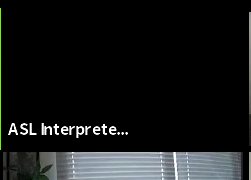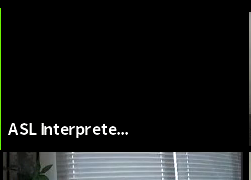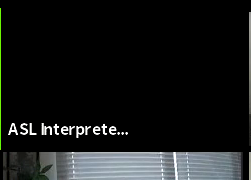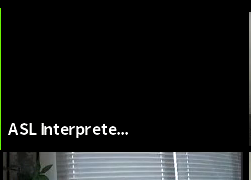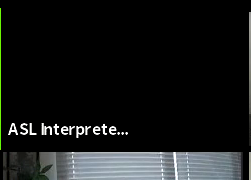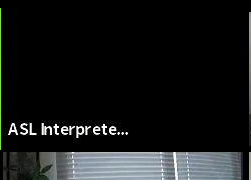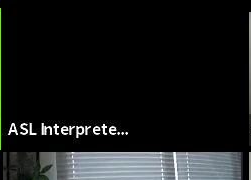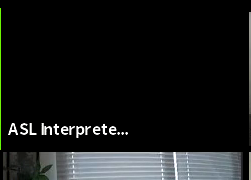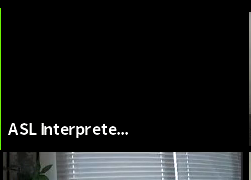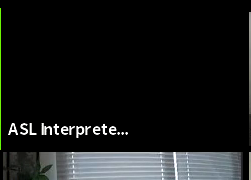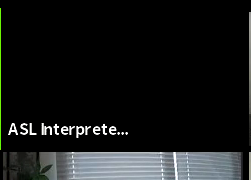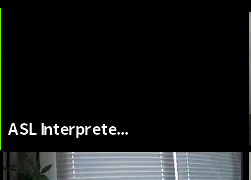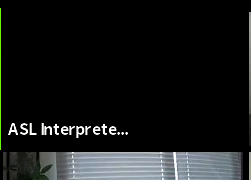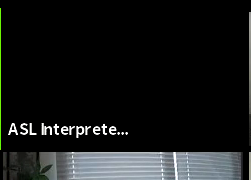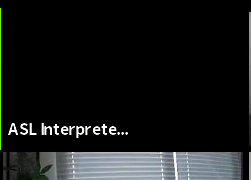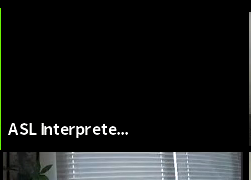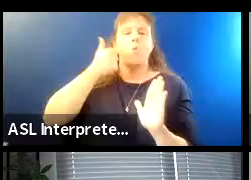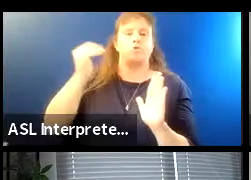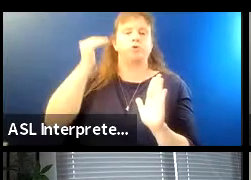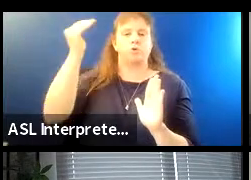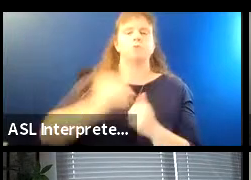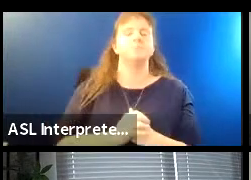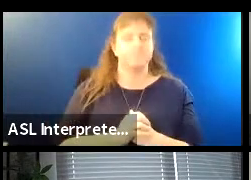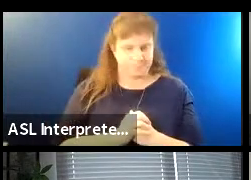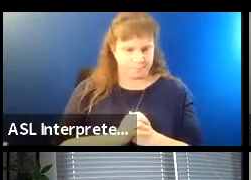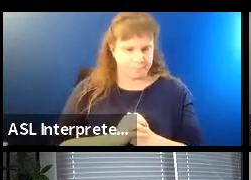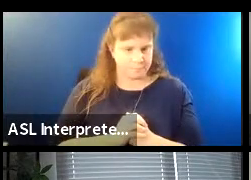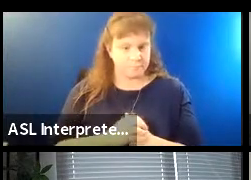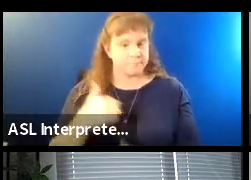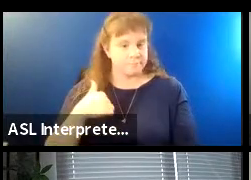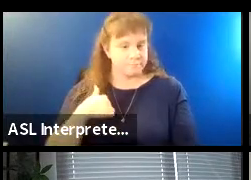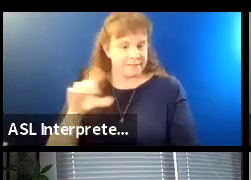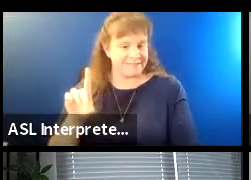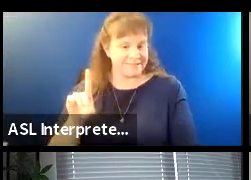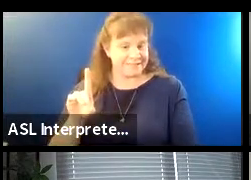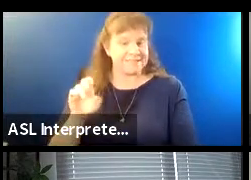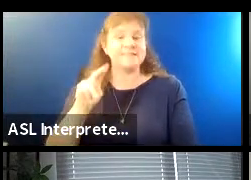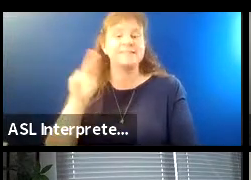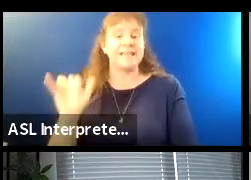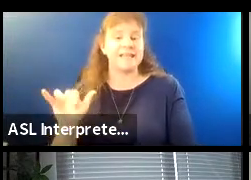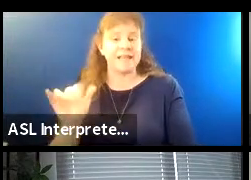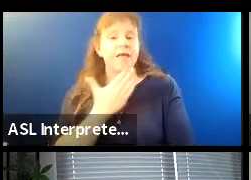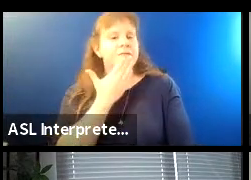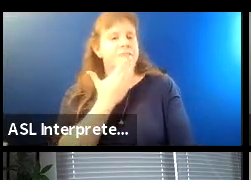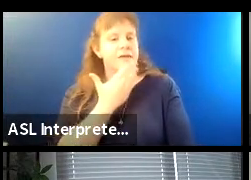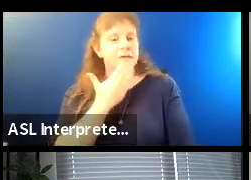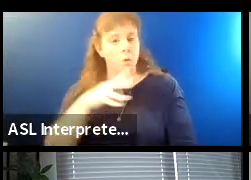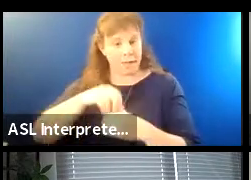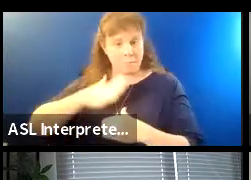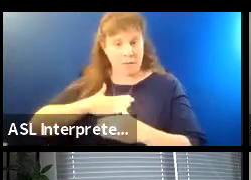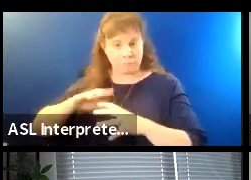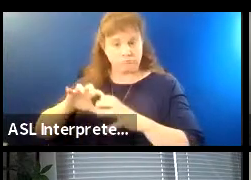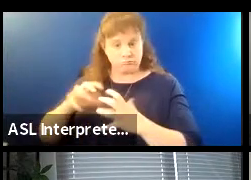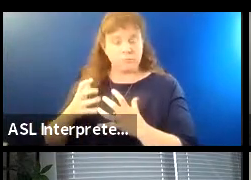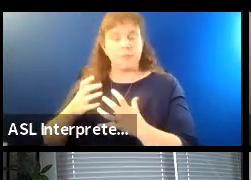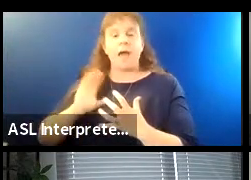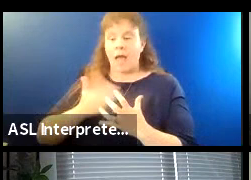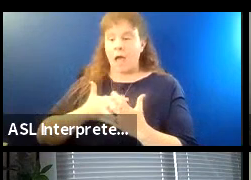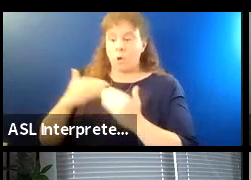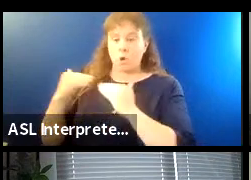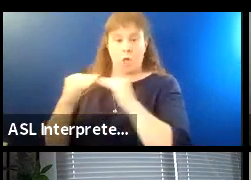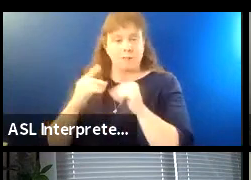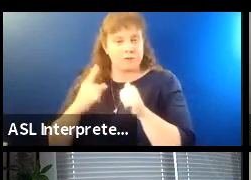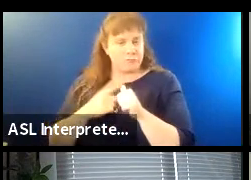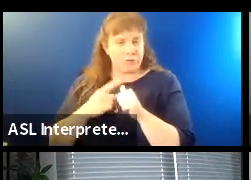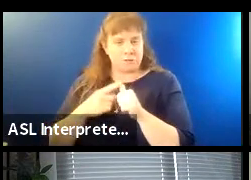care sector. Denny? Thanks, Bobby. In my sector, my colleagues and I were first, as a threshold matter, incredibly humbled